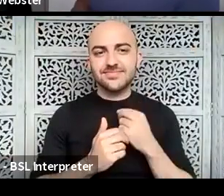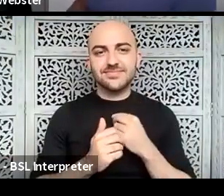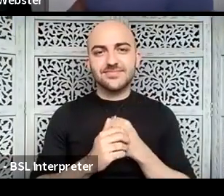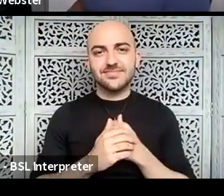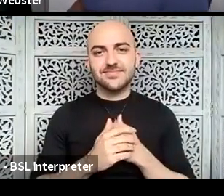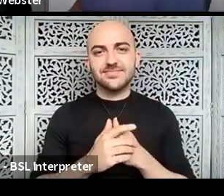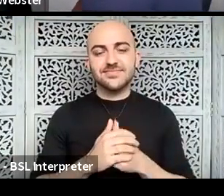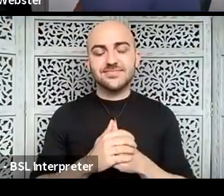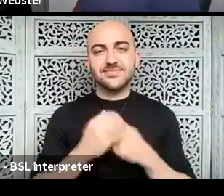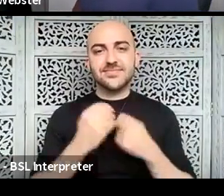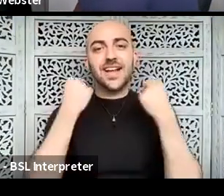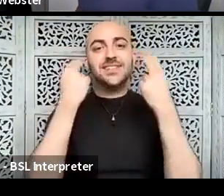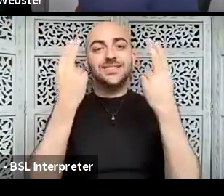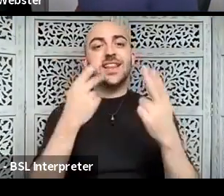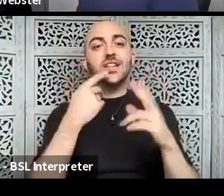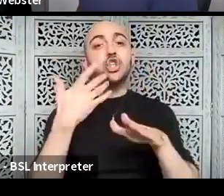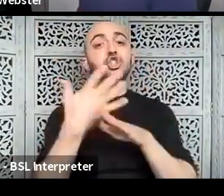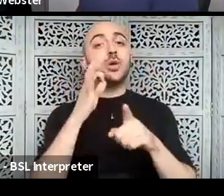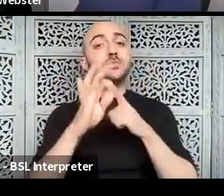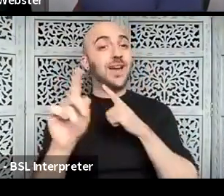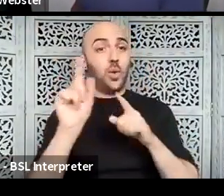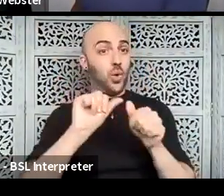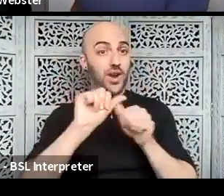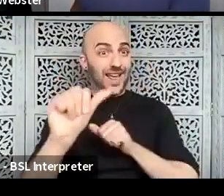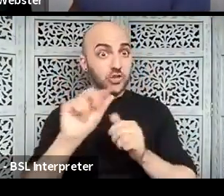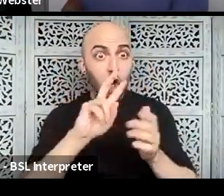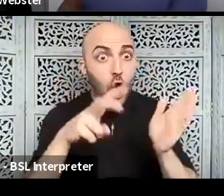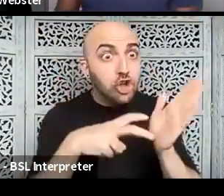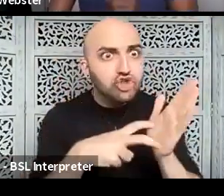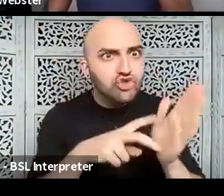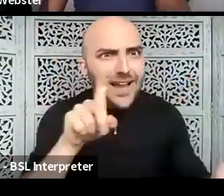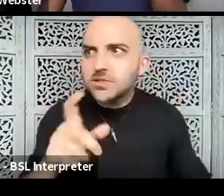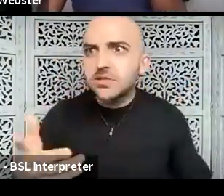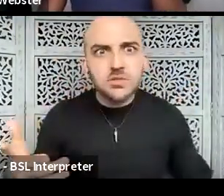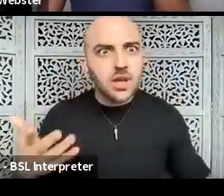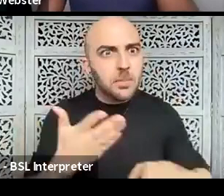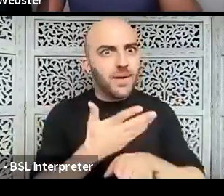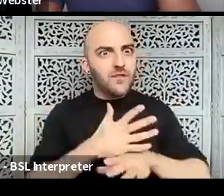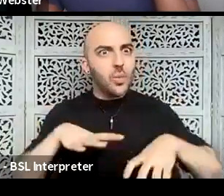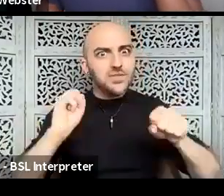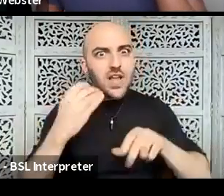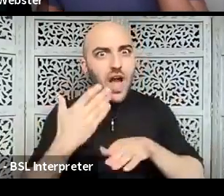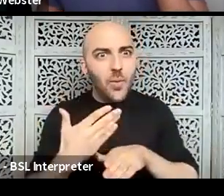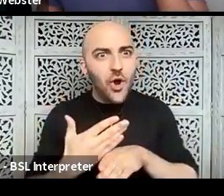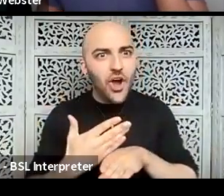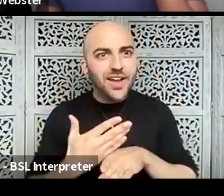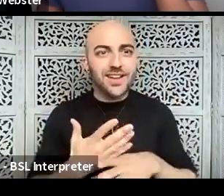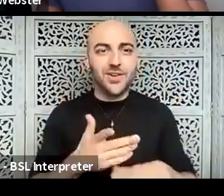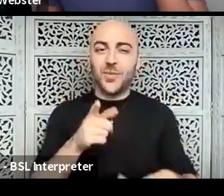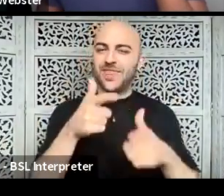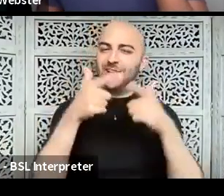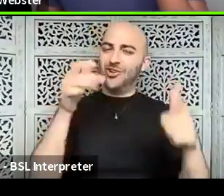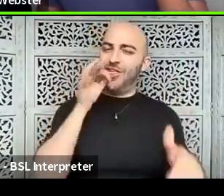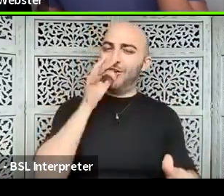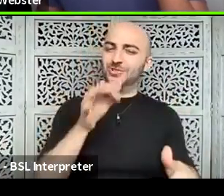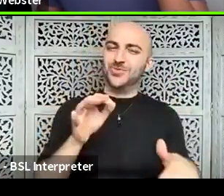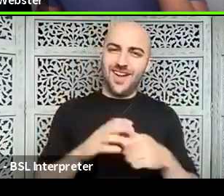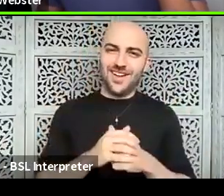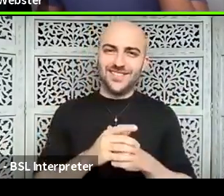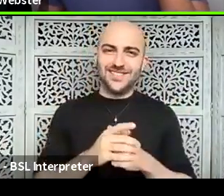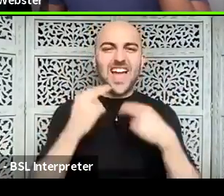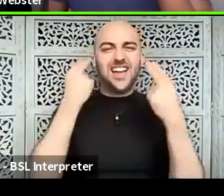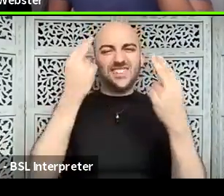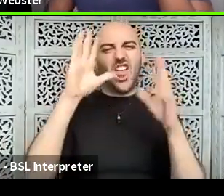Ideal, I say that job spec. What next, Kimberly? You know, contracts before we actually start work. Well, that's a lot to ask, isn't it? Adeel,